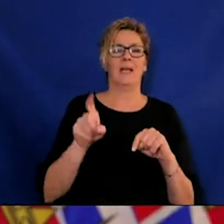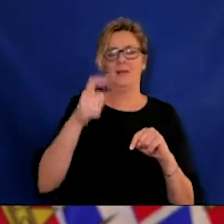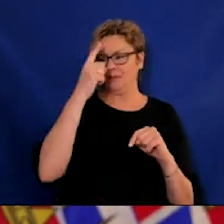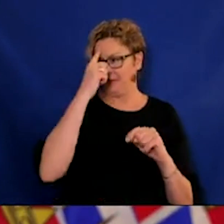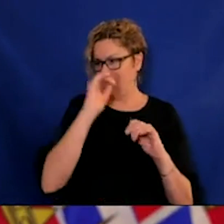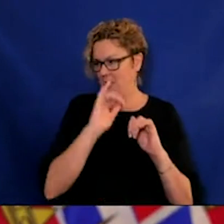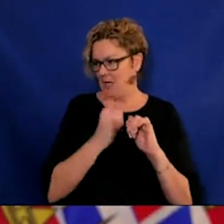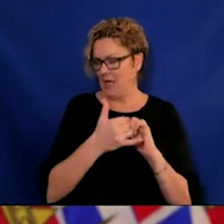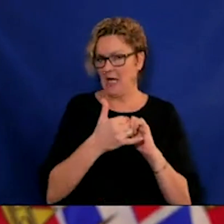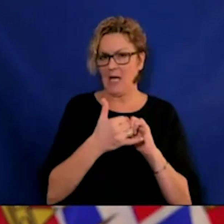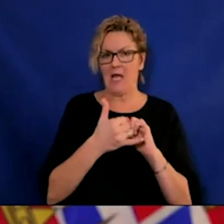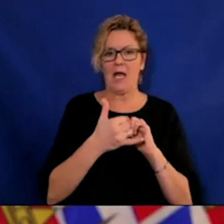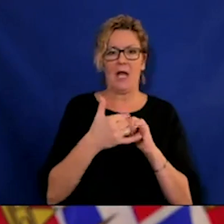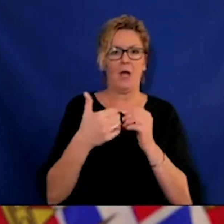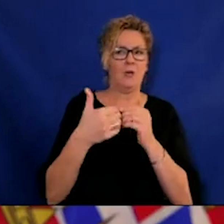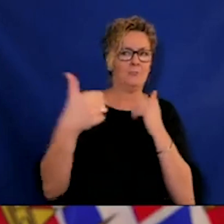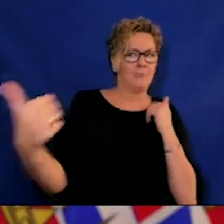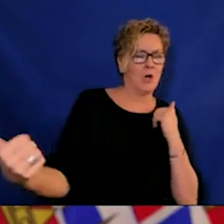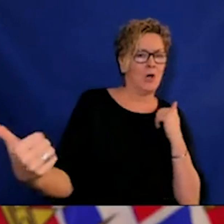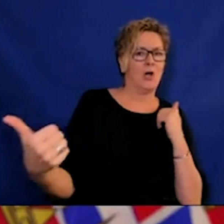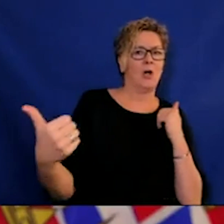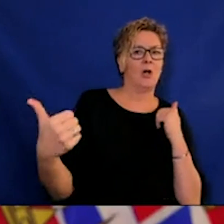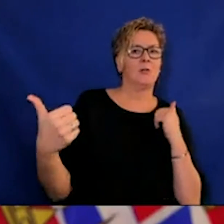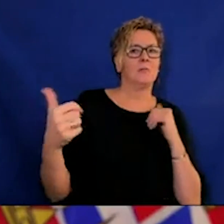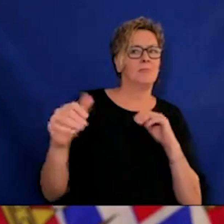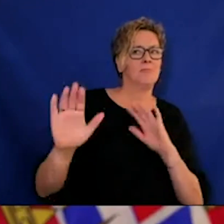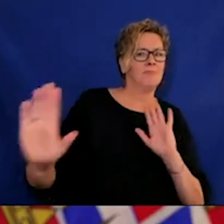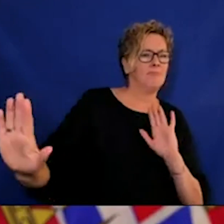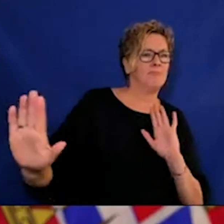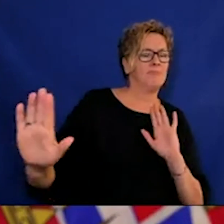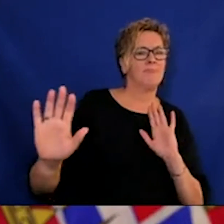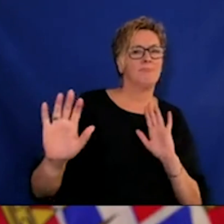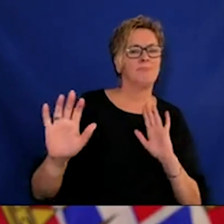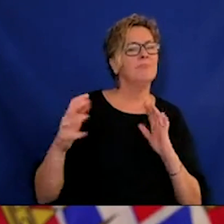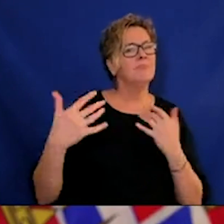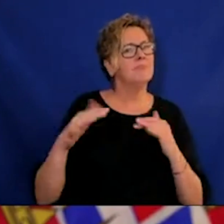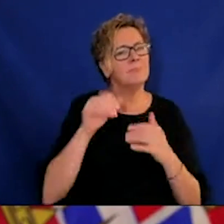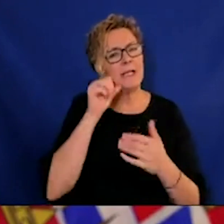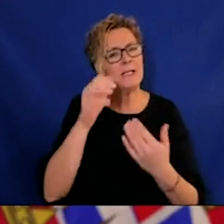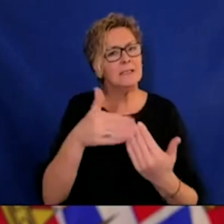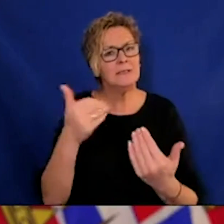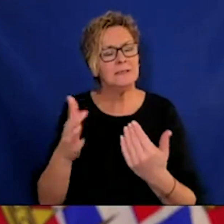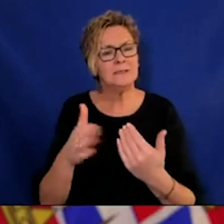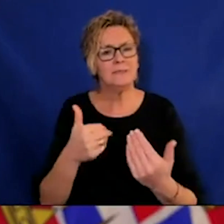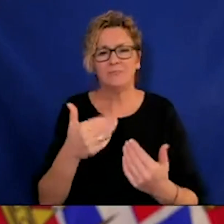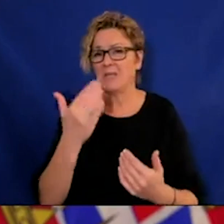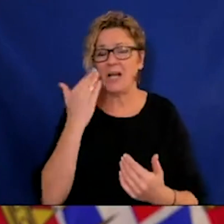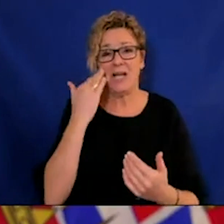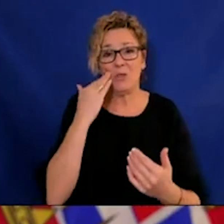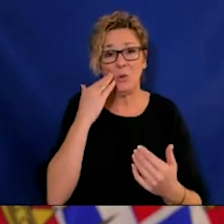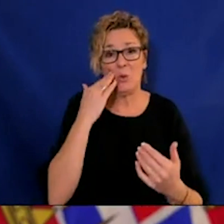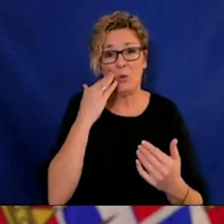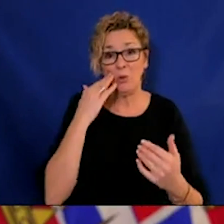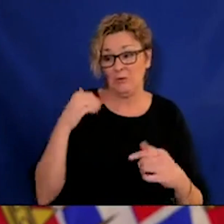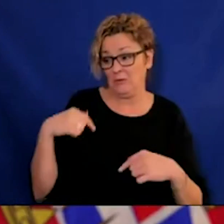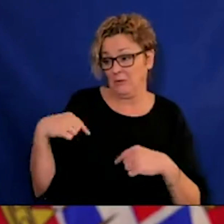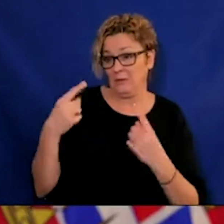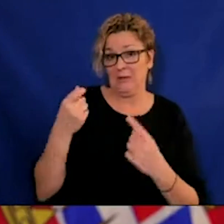how difficult it is, and we know how challenging it has been in these last few weeks, I am